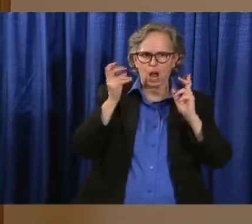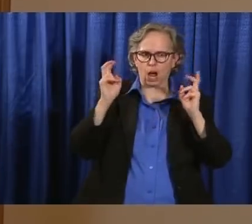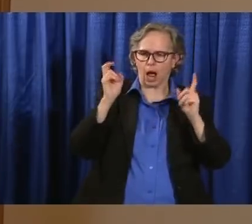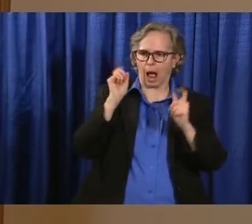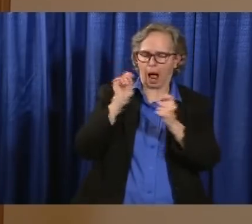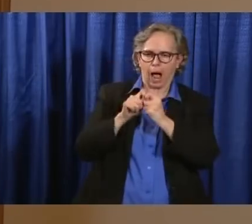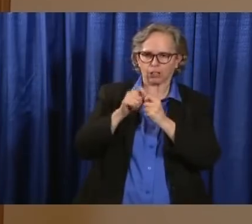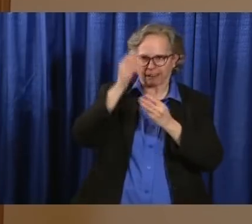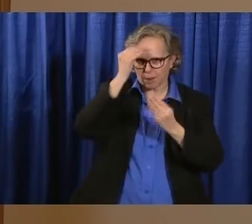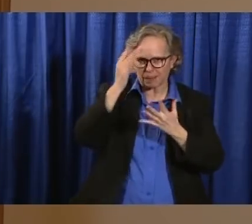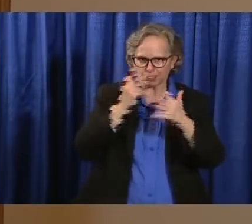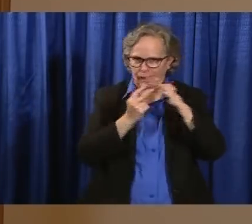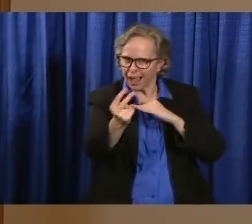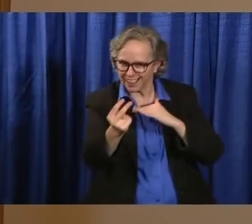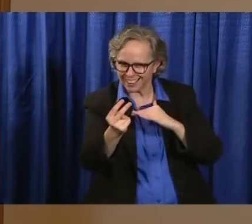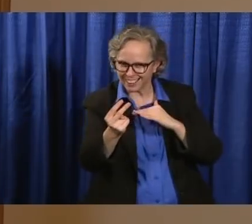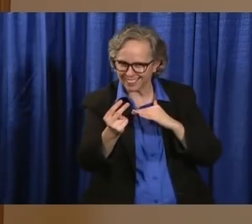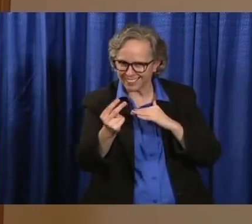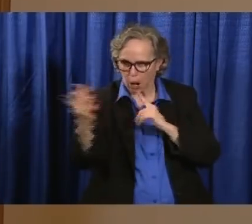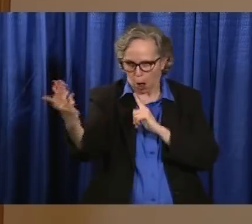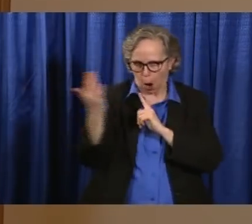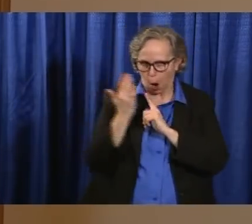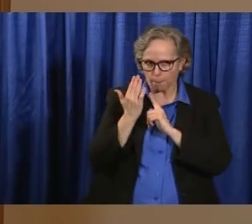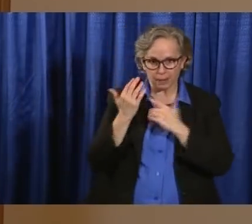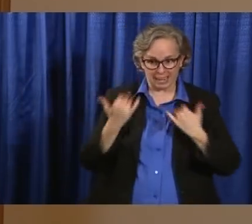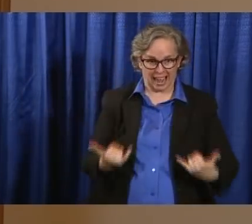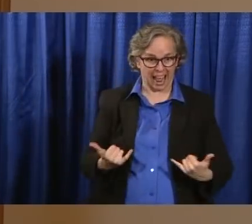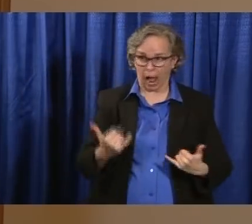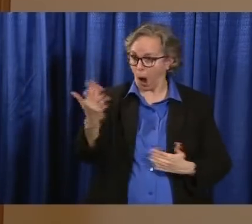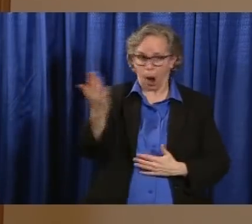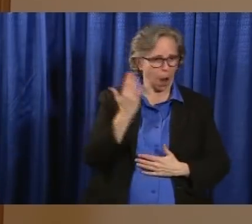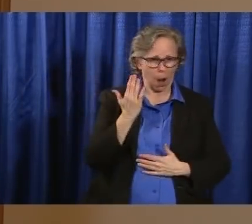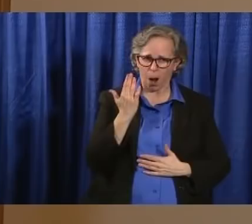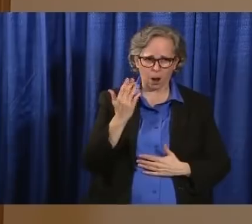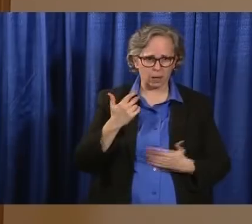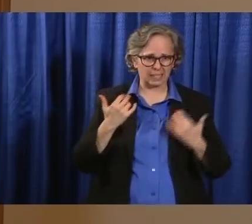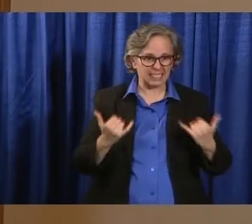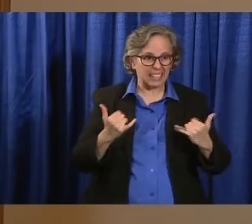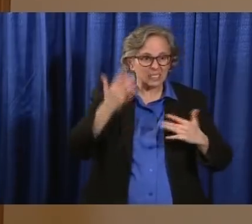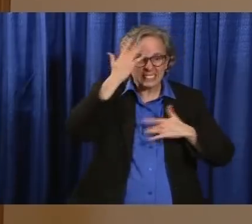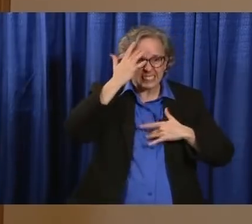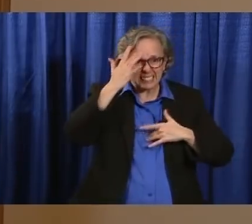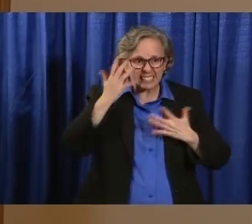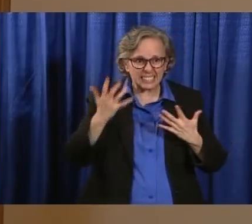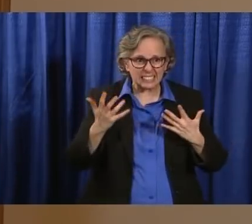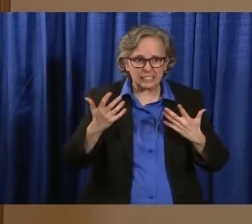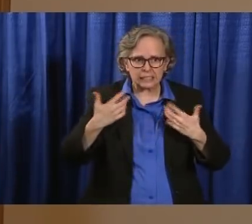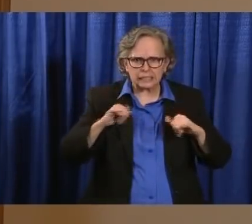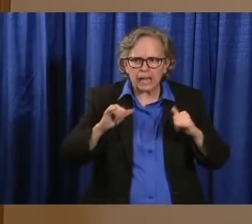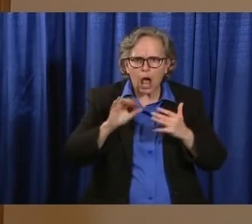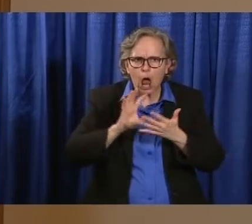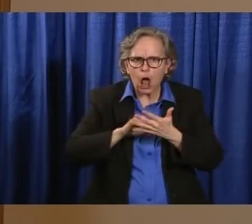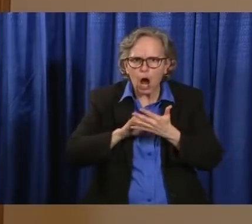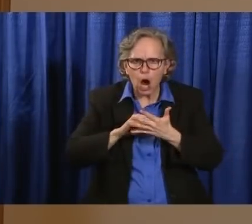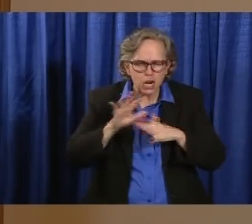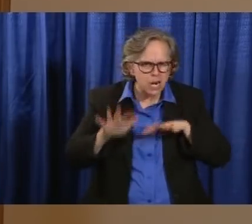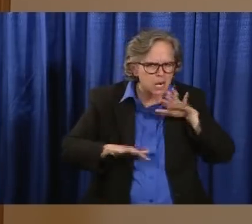of the fact that we have a disease that we don't know that much about yet. As much as we're learning, there's still so much more to